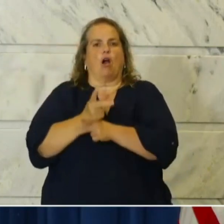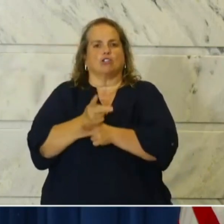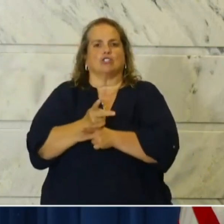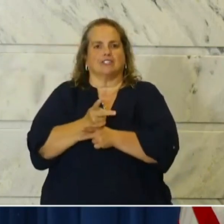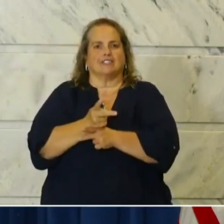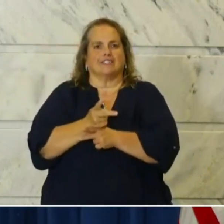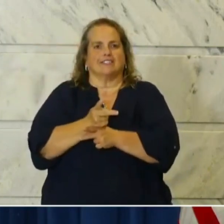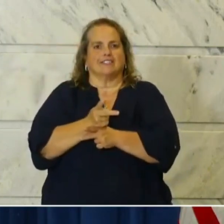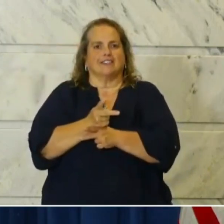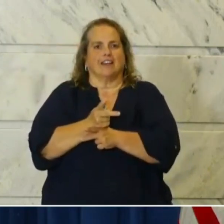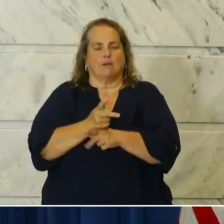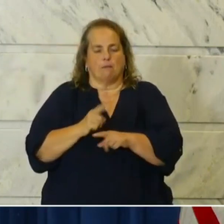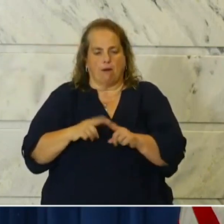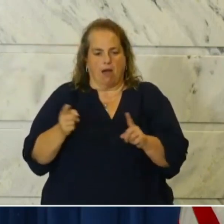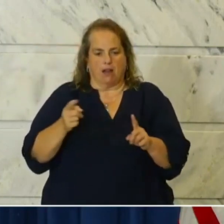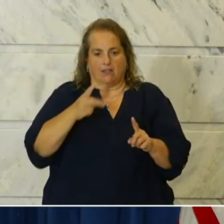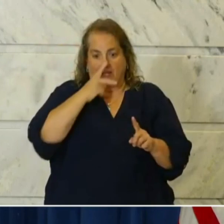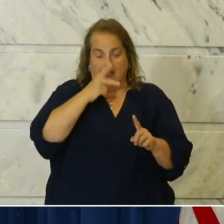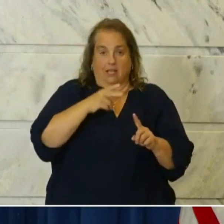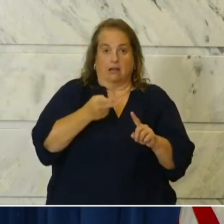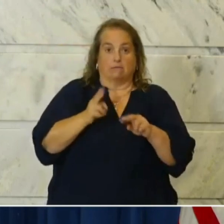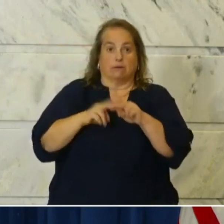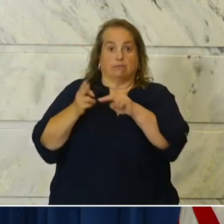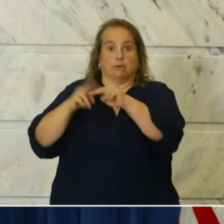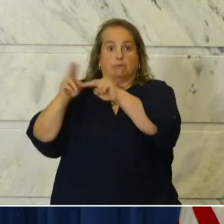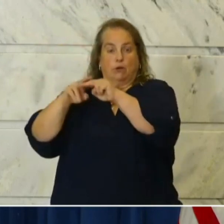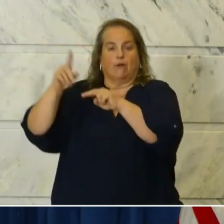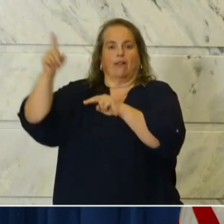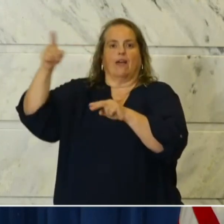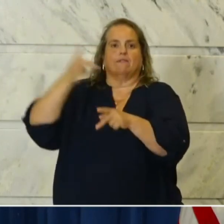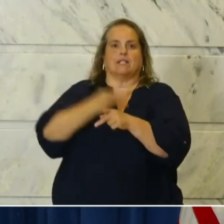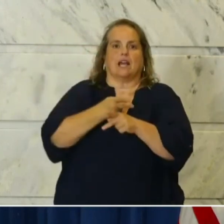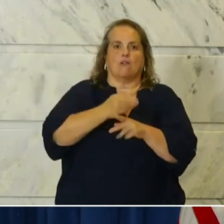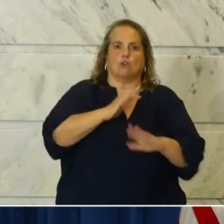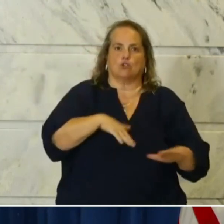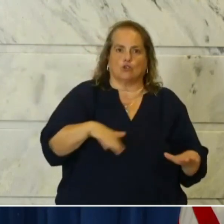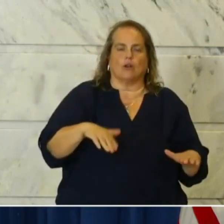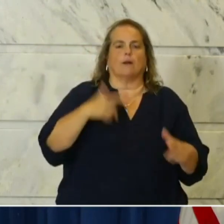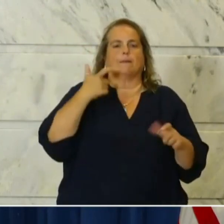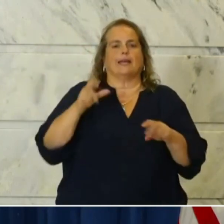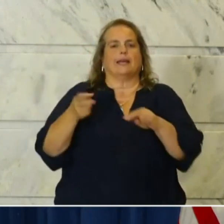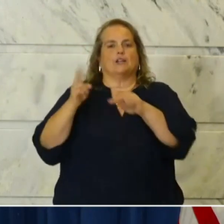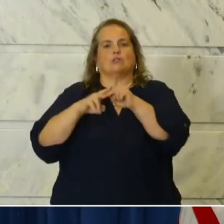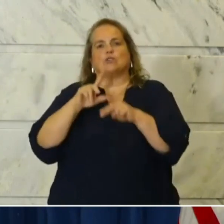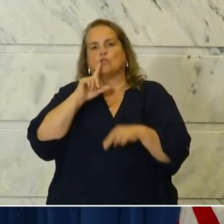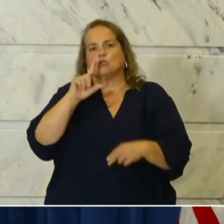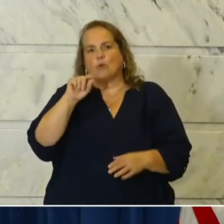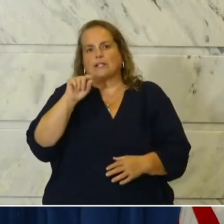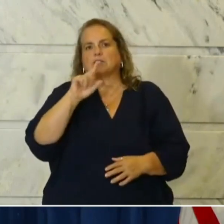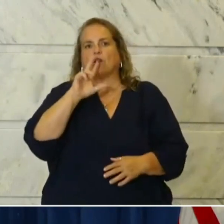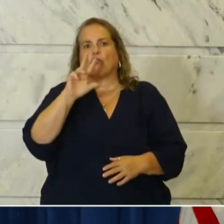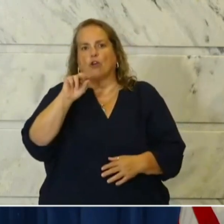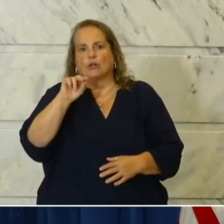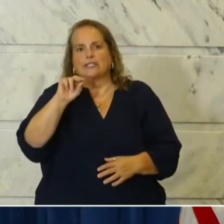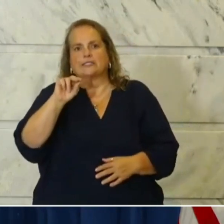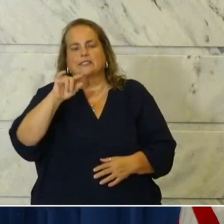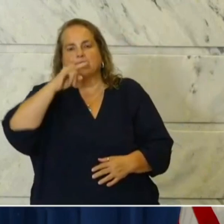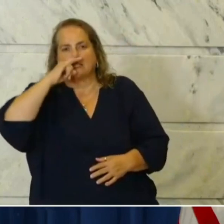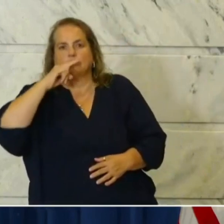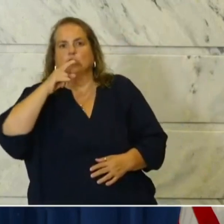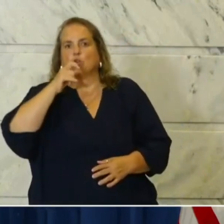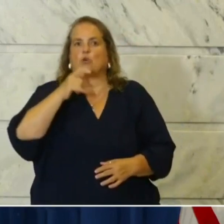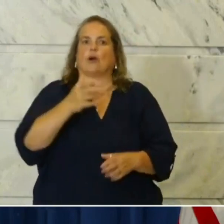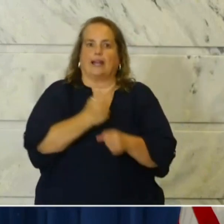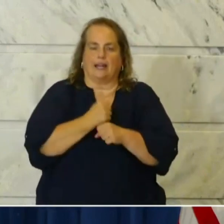then what they see in the escalation is you have a big increase, especially in 20s and 30s, and we're seeing it younger, and then it